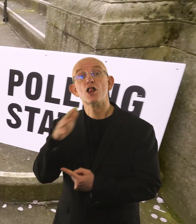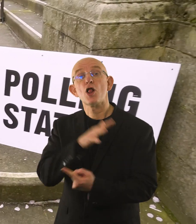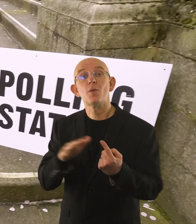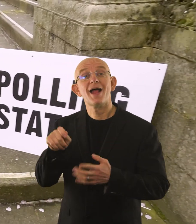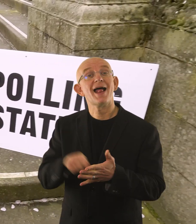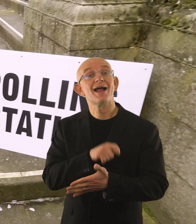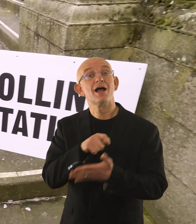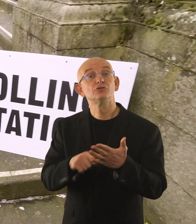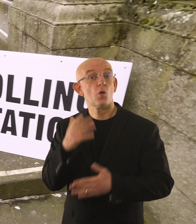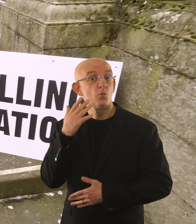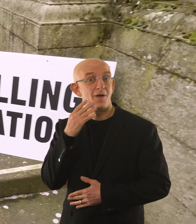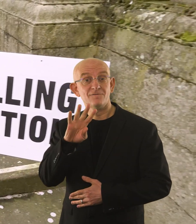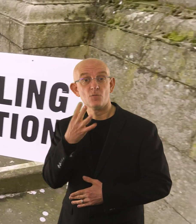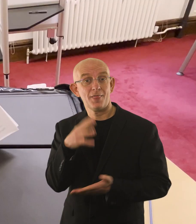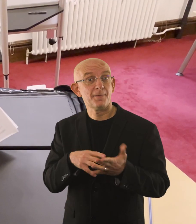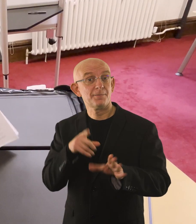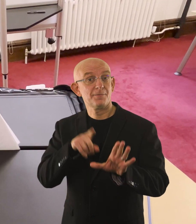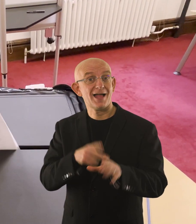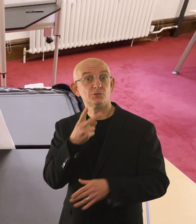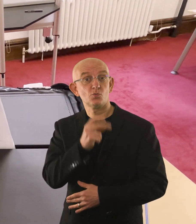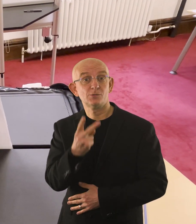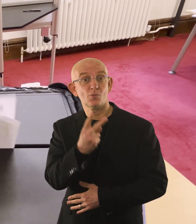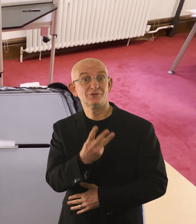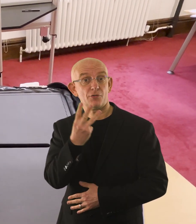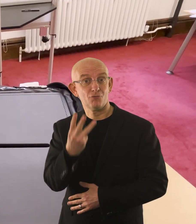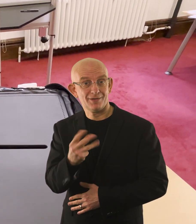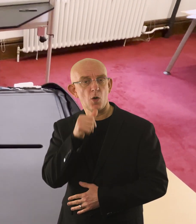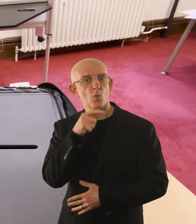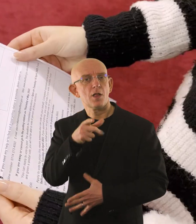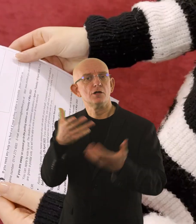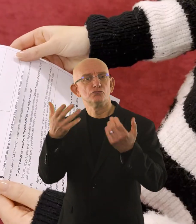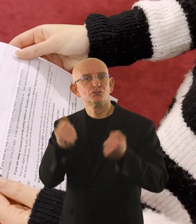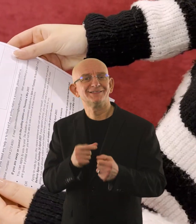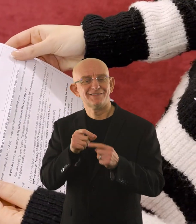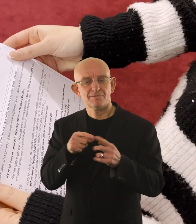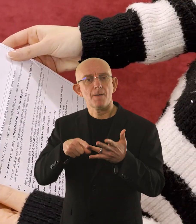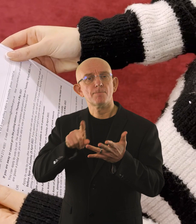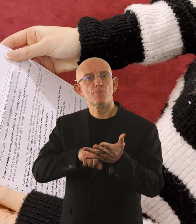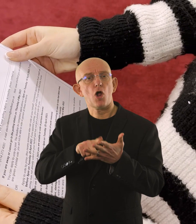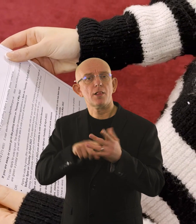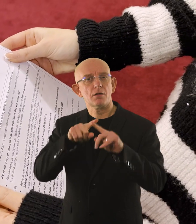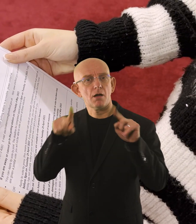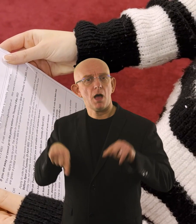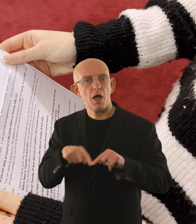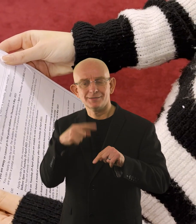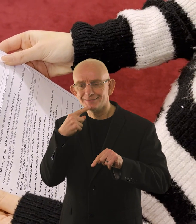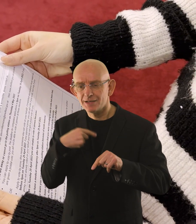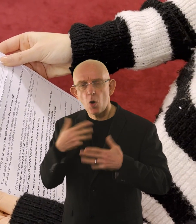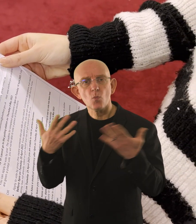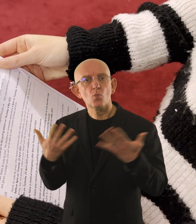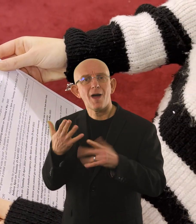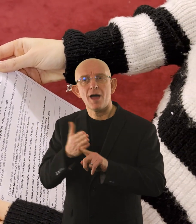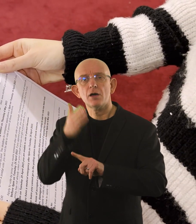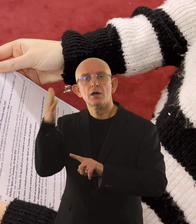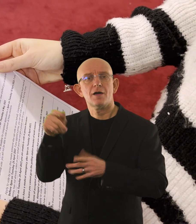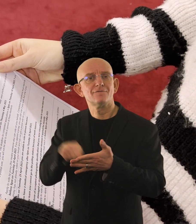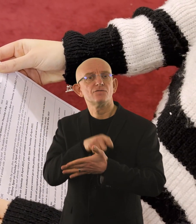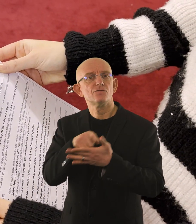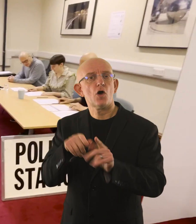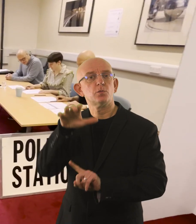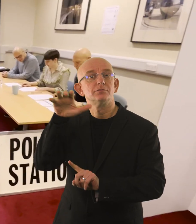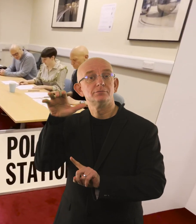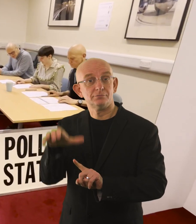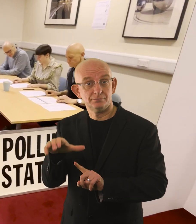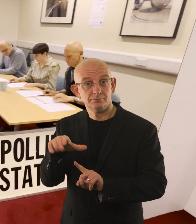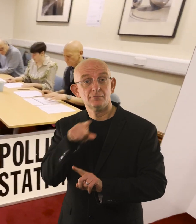Local elections will be held on the 4th of May 2023. Your poll card will tell you which polling station to vote at.